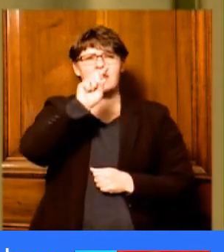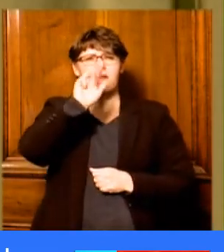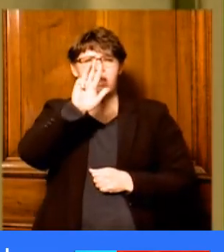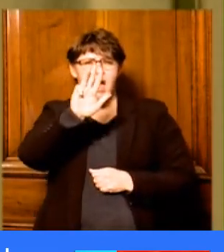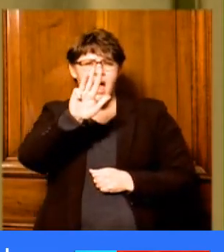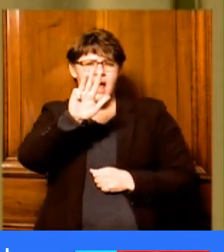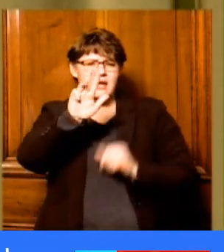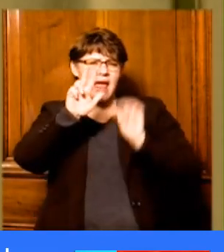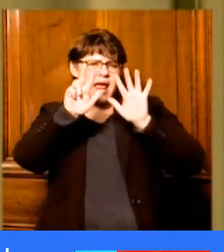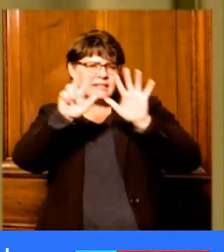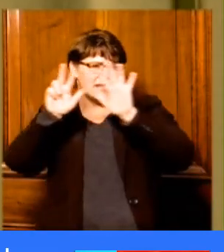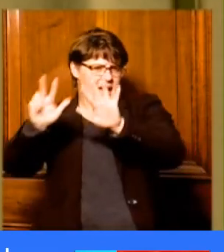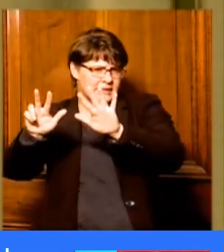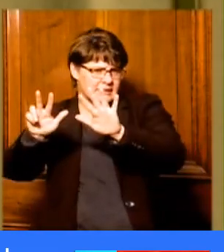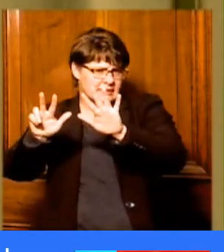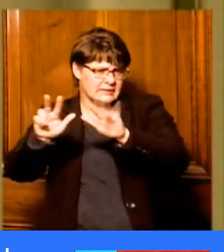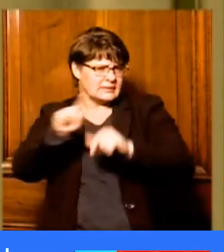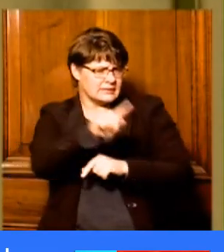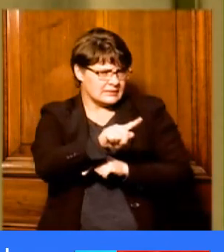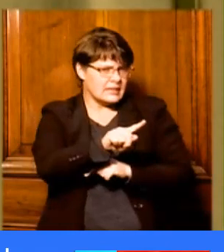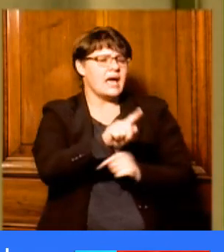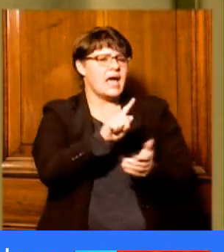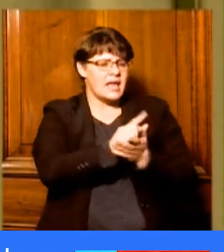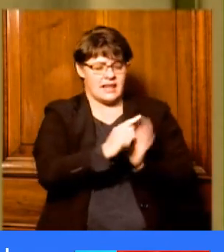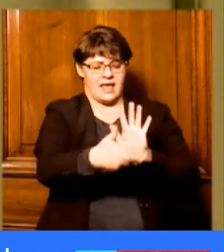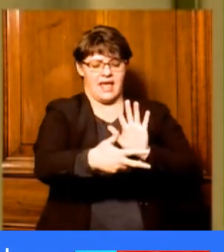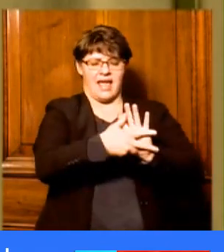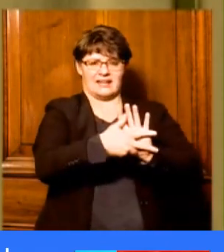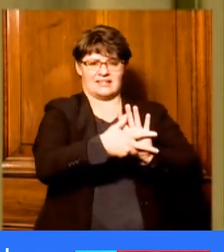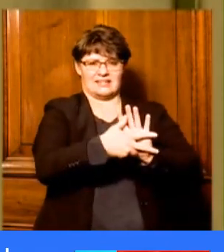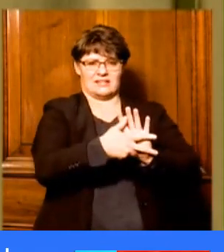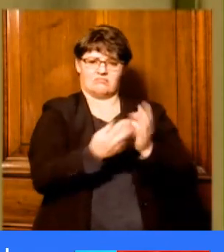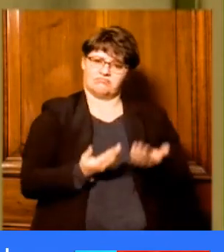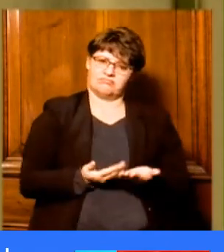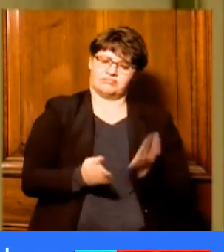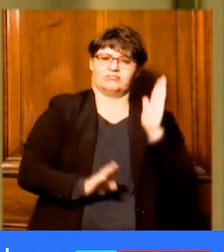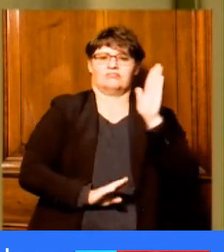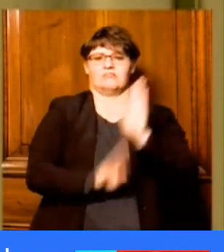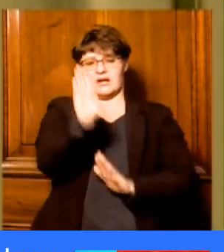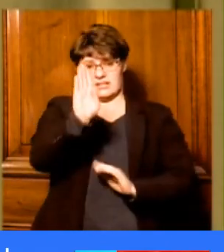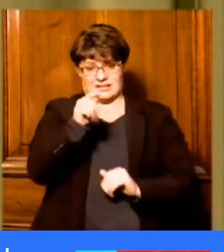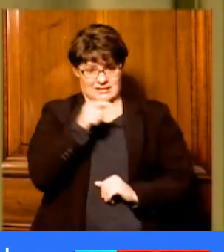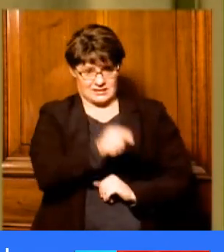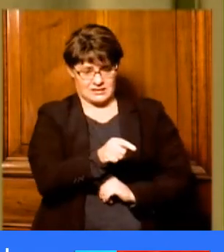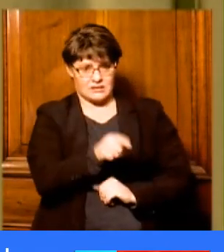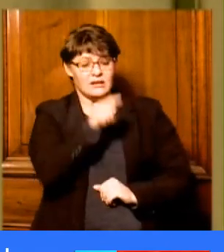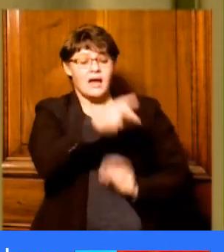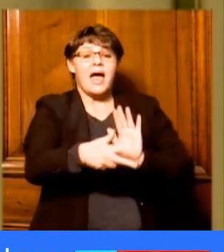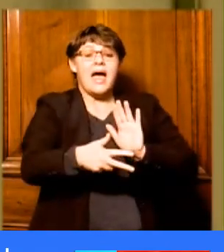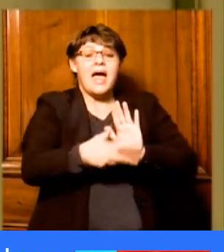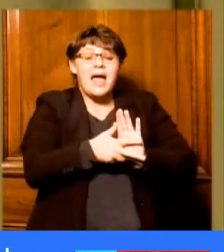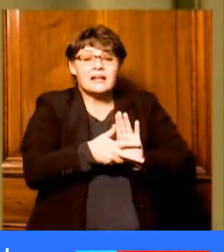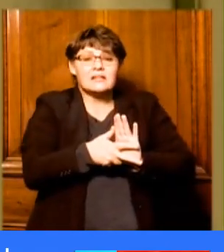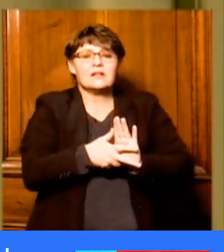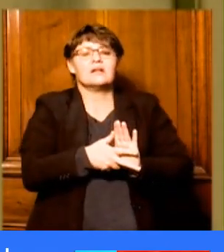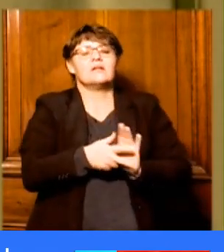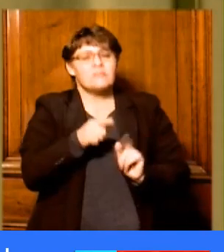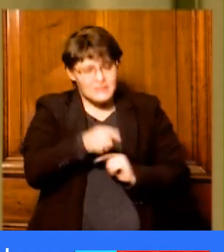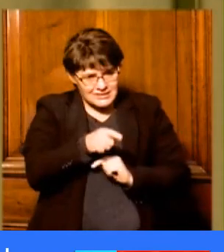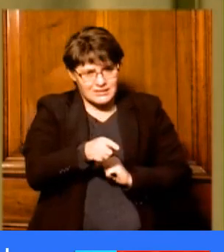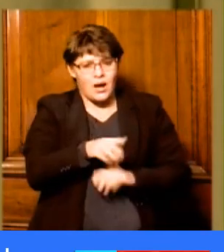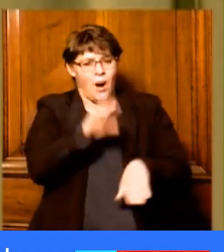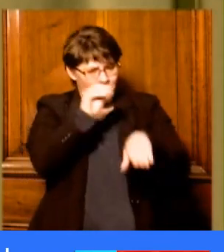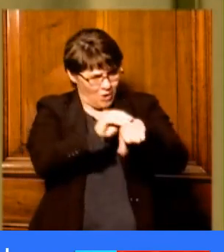1988, the Transportation Deregulation Act was then passed. That act effectively is the genesis of